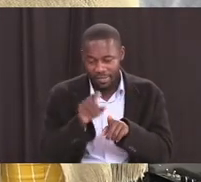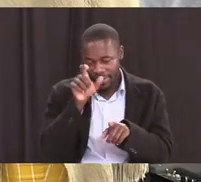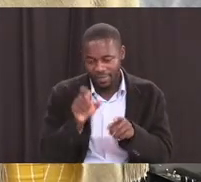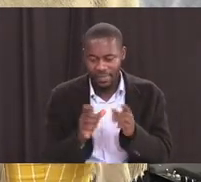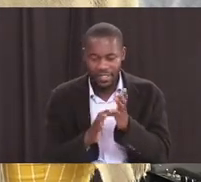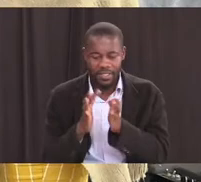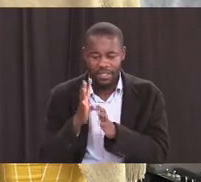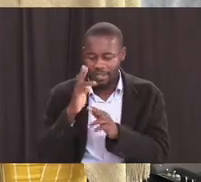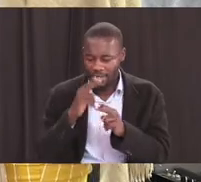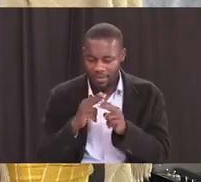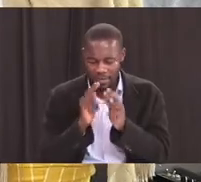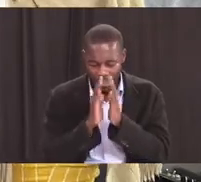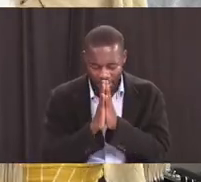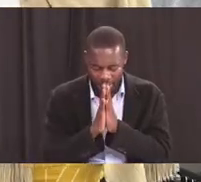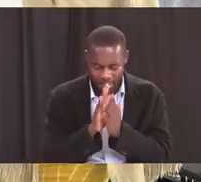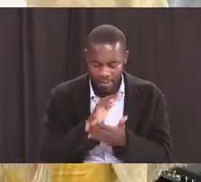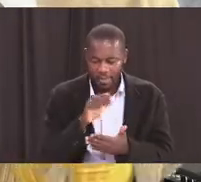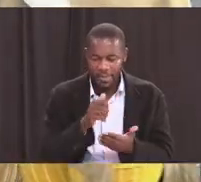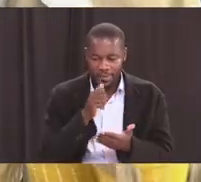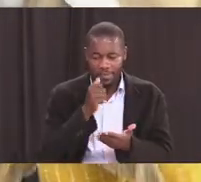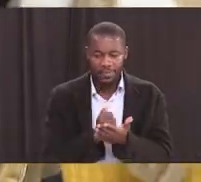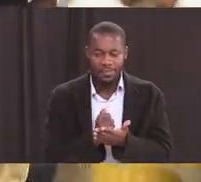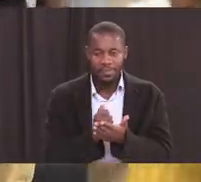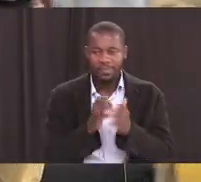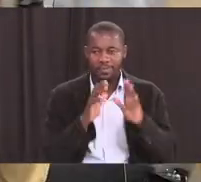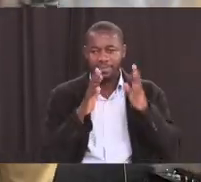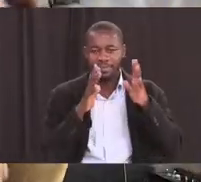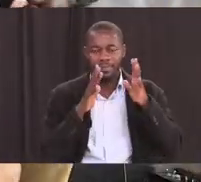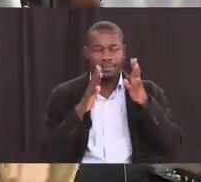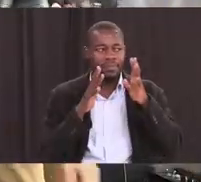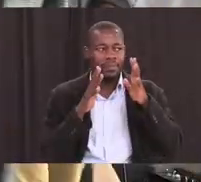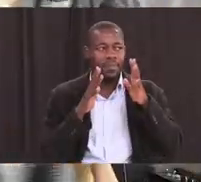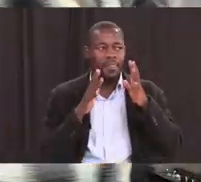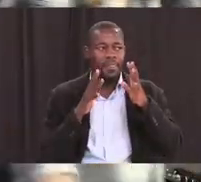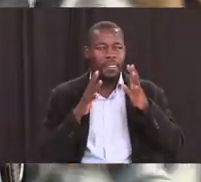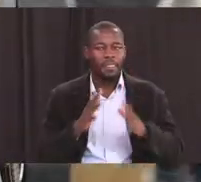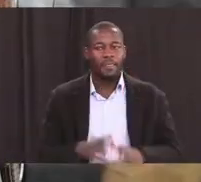amen. Amen. Amen. Why don't we give Kyle a hand?